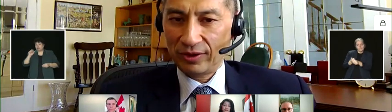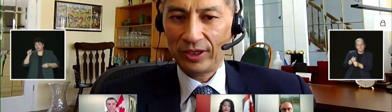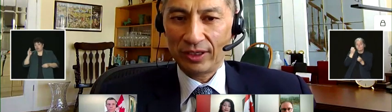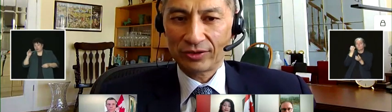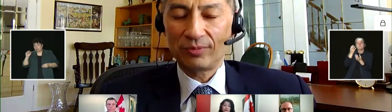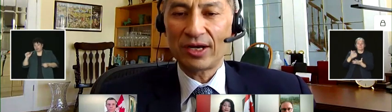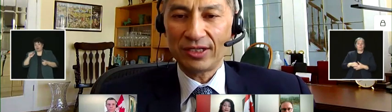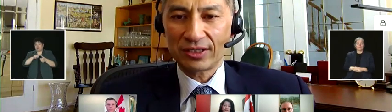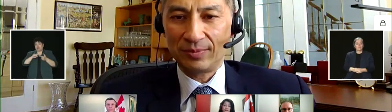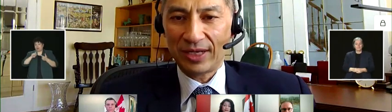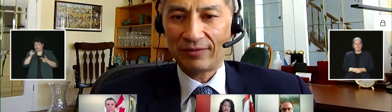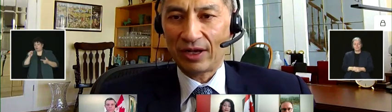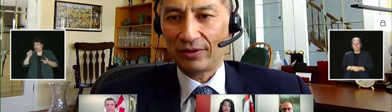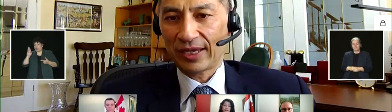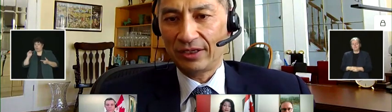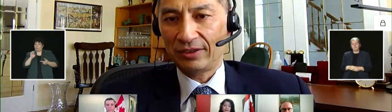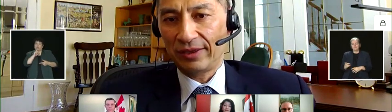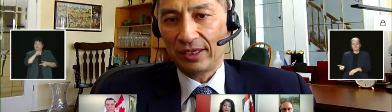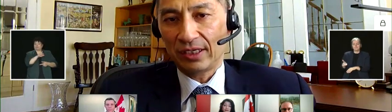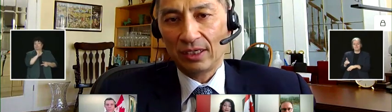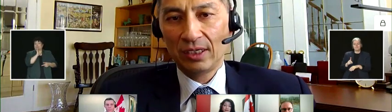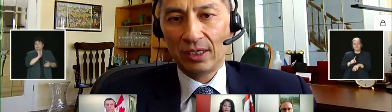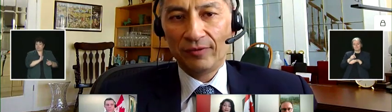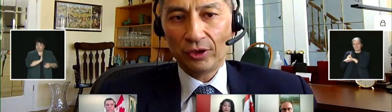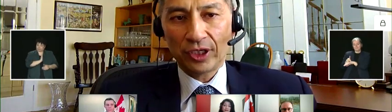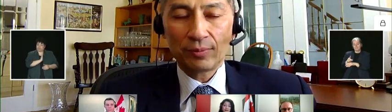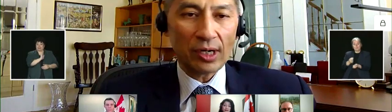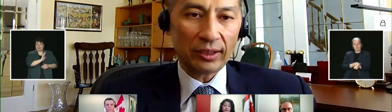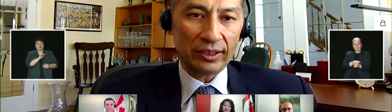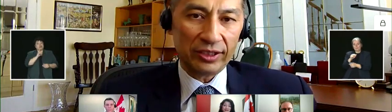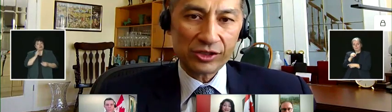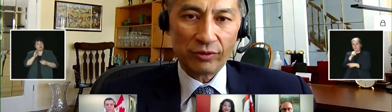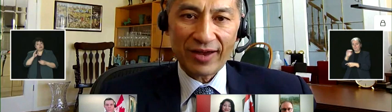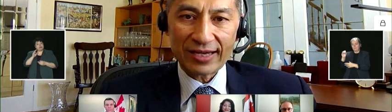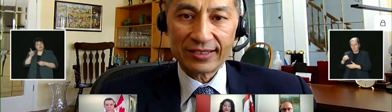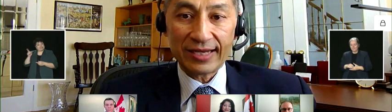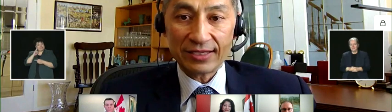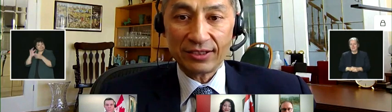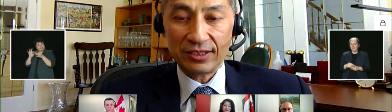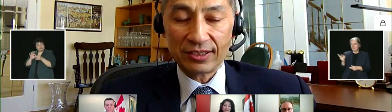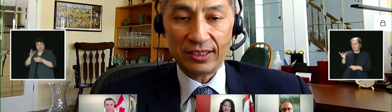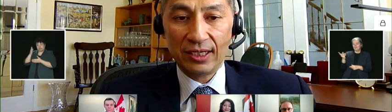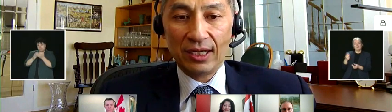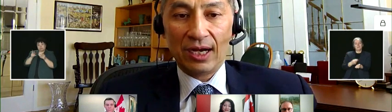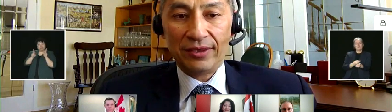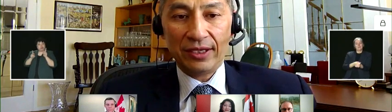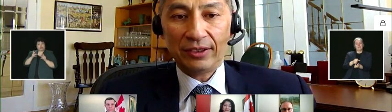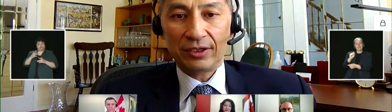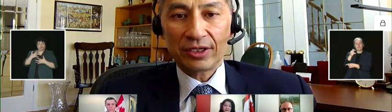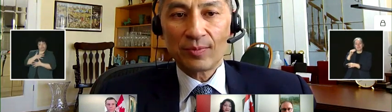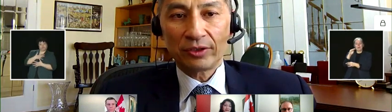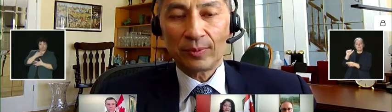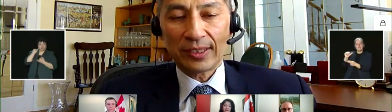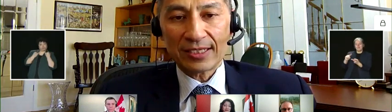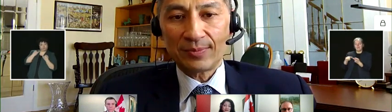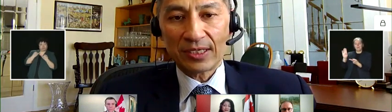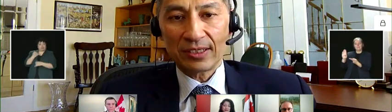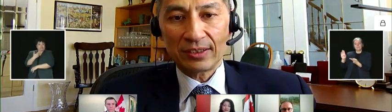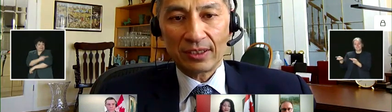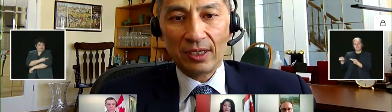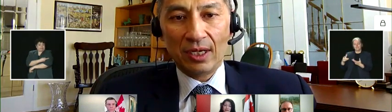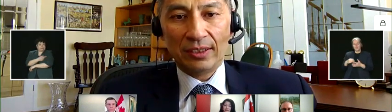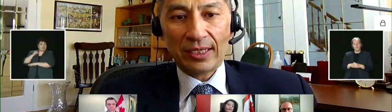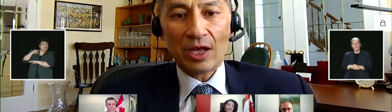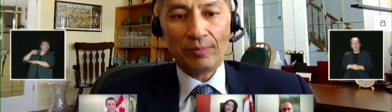being very sort of modest on behalf of Health Canada. I think if you're looking broadly at the issue of vaccine hesitancy, I think there's multiple